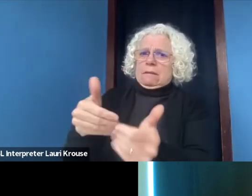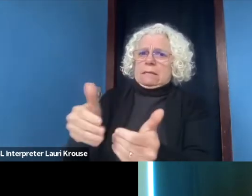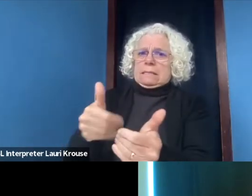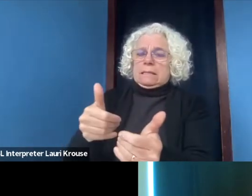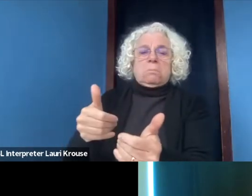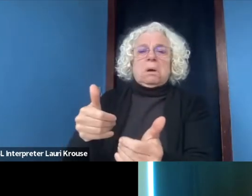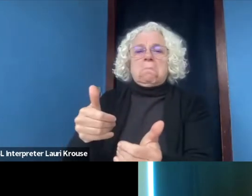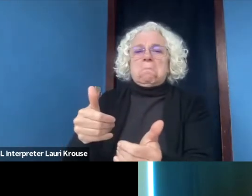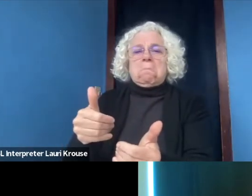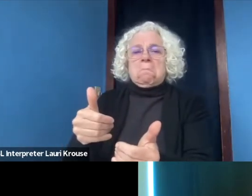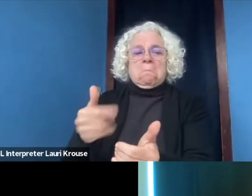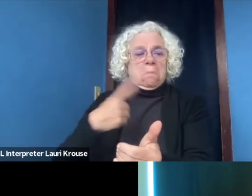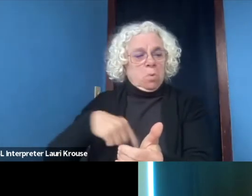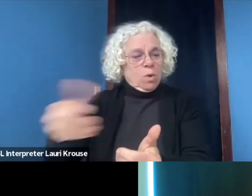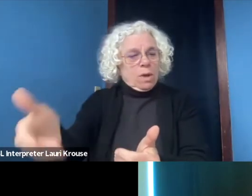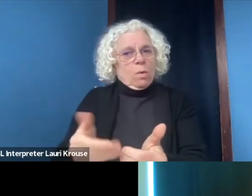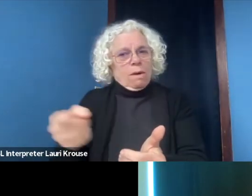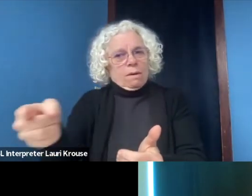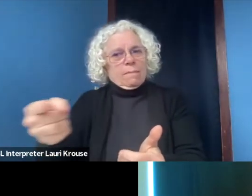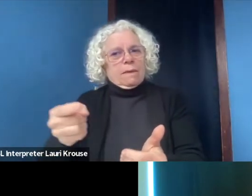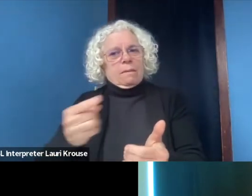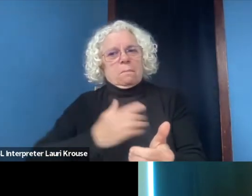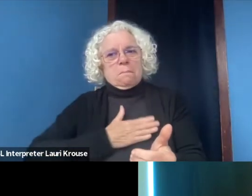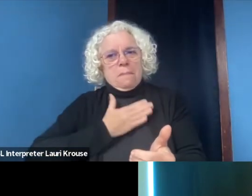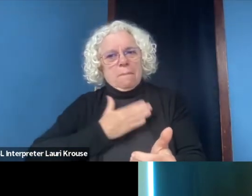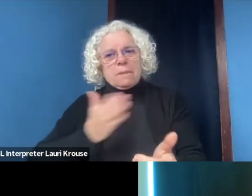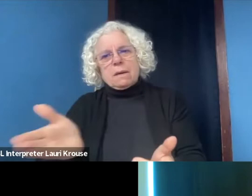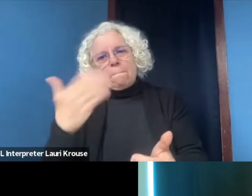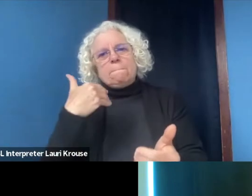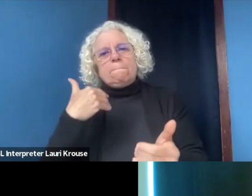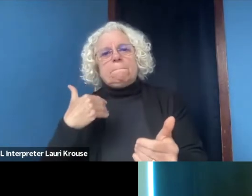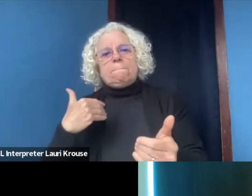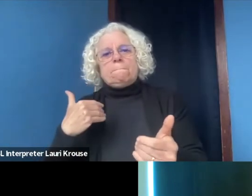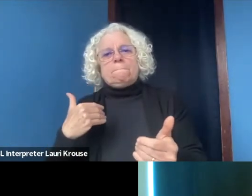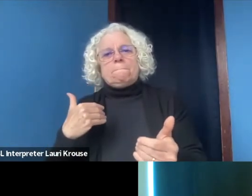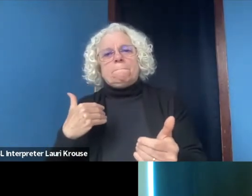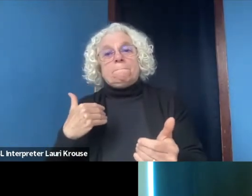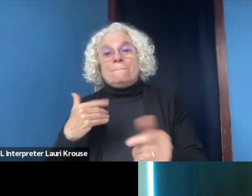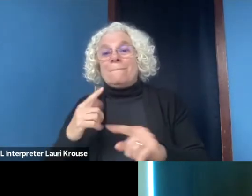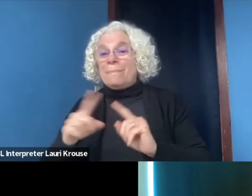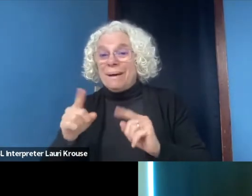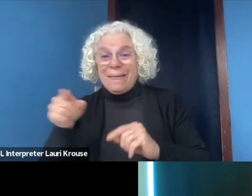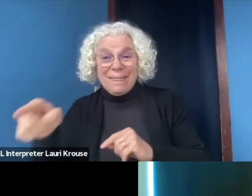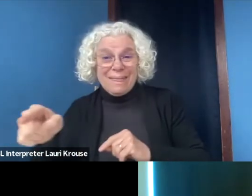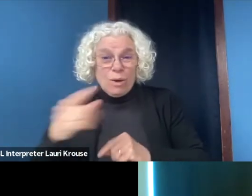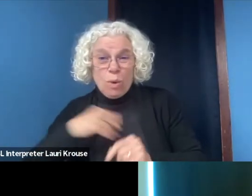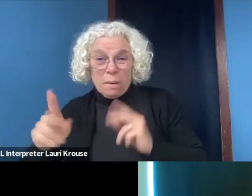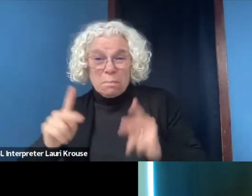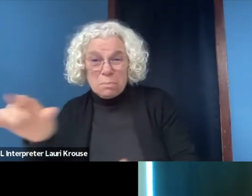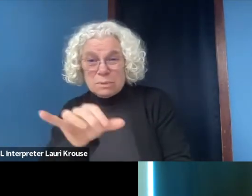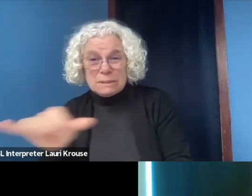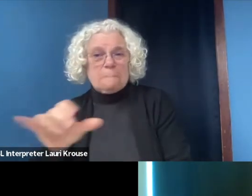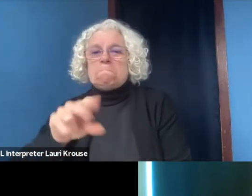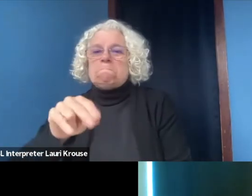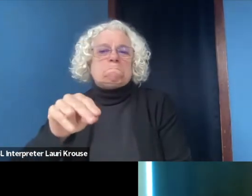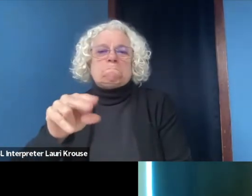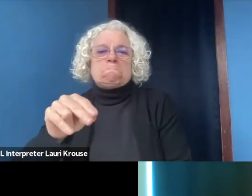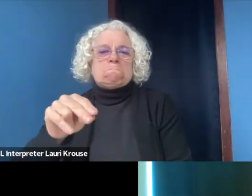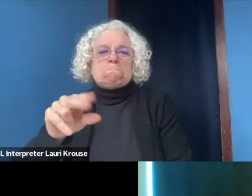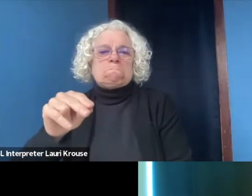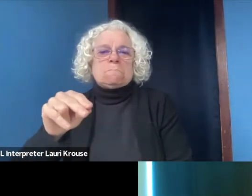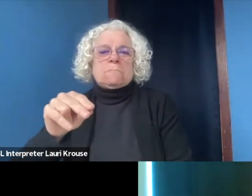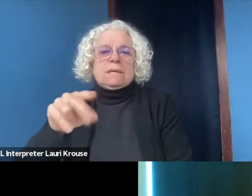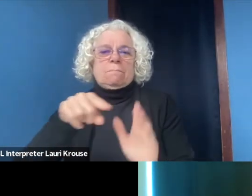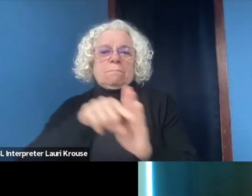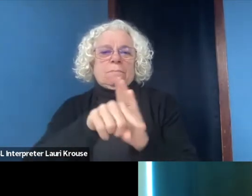even though we have been massacred and chased after all through the country for Indian people, oh my God, I